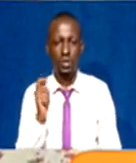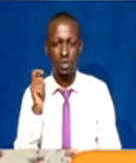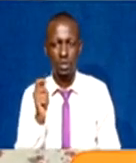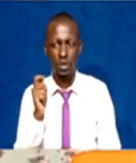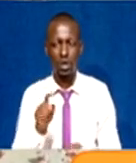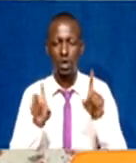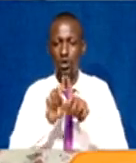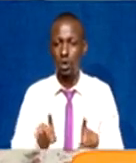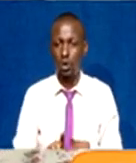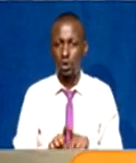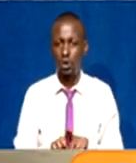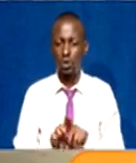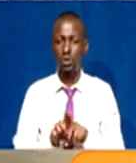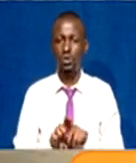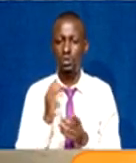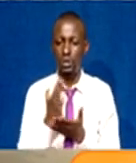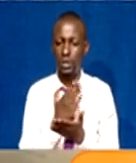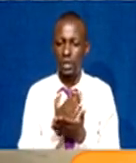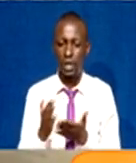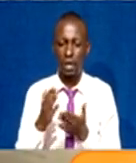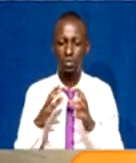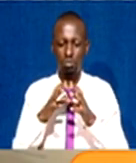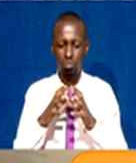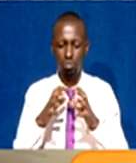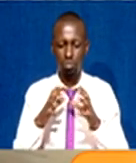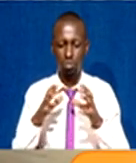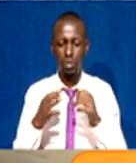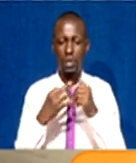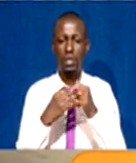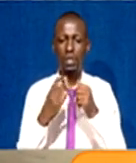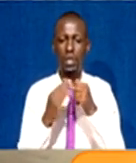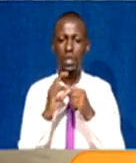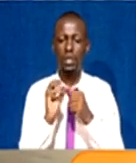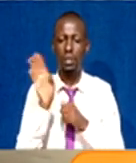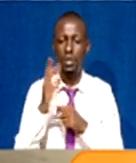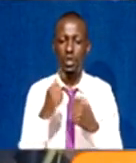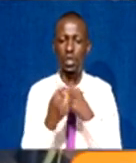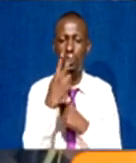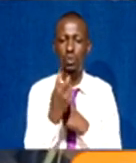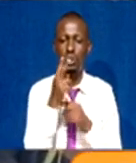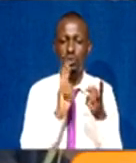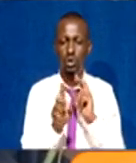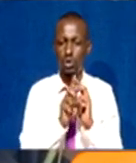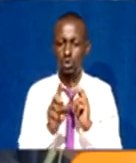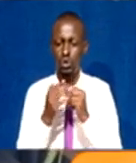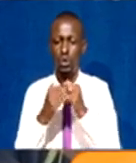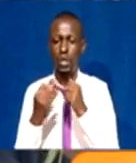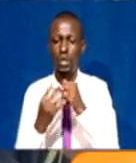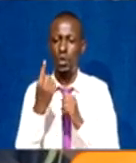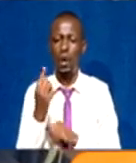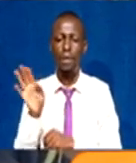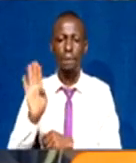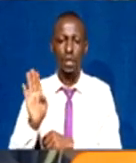same time, the sector asset base grew from 890 billion shillings in 2022 to 981 billion